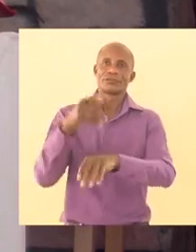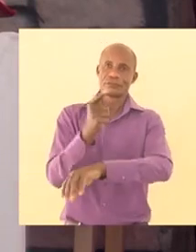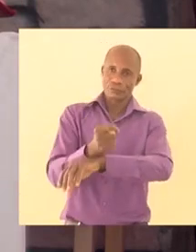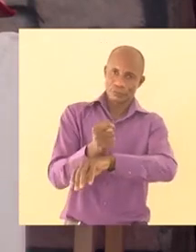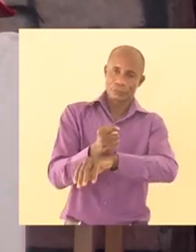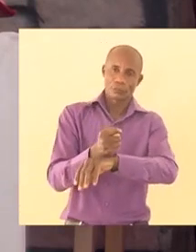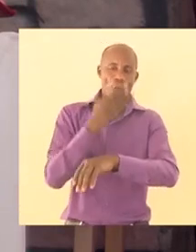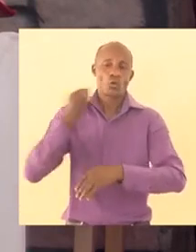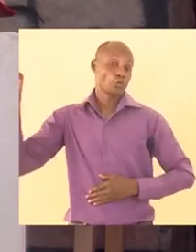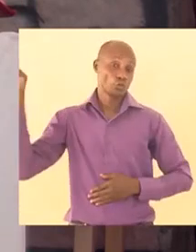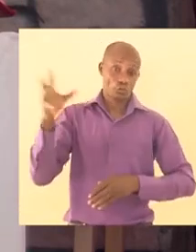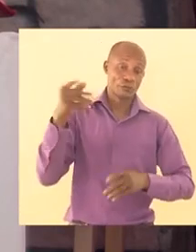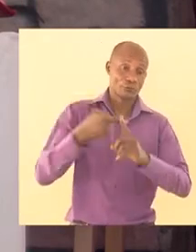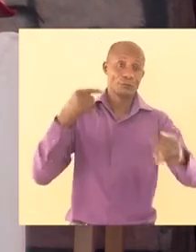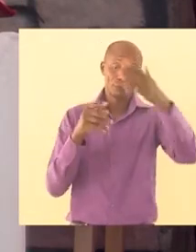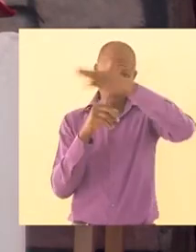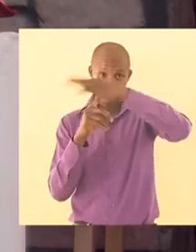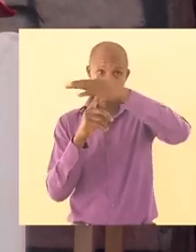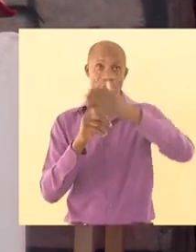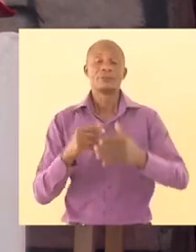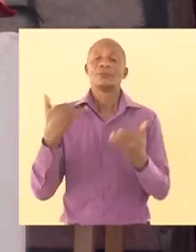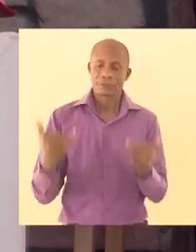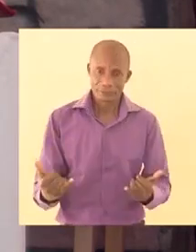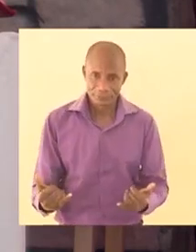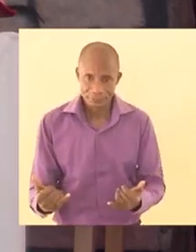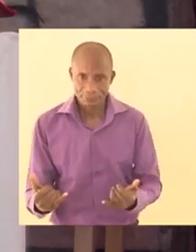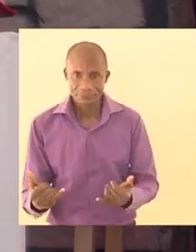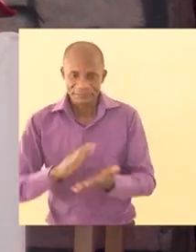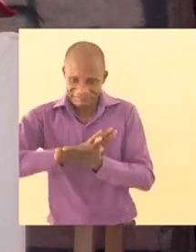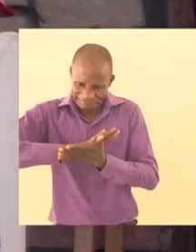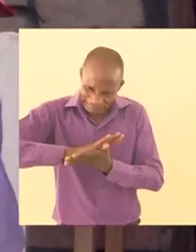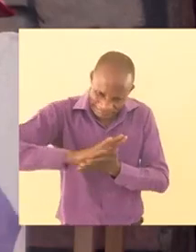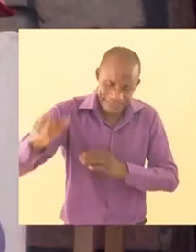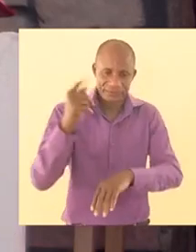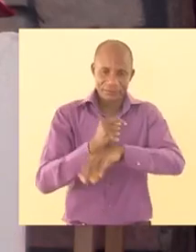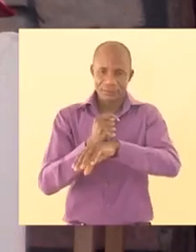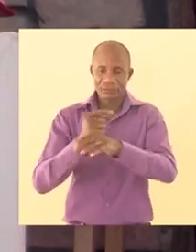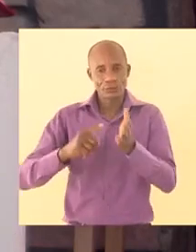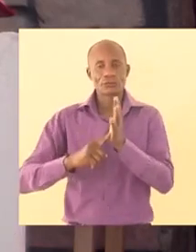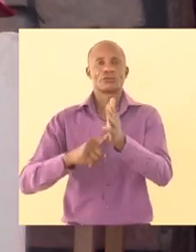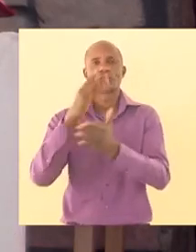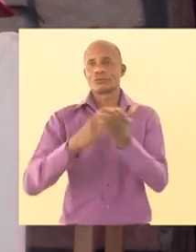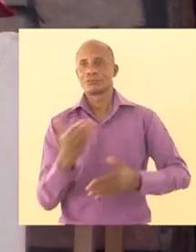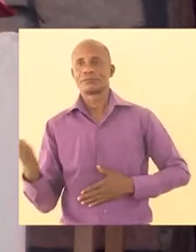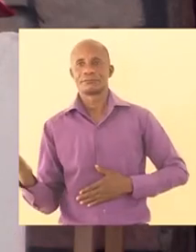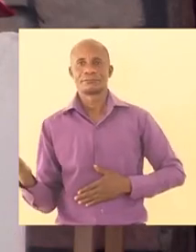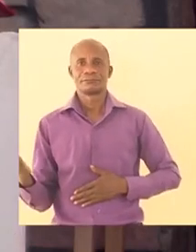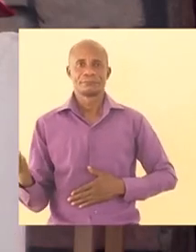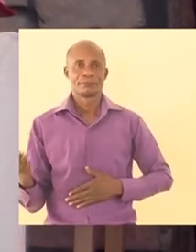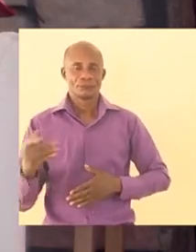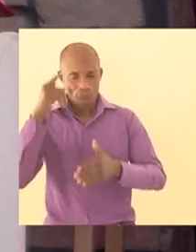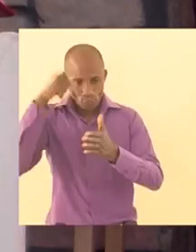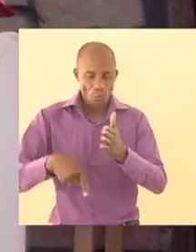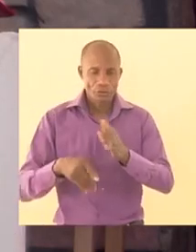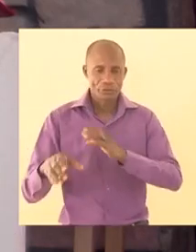killed in the temple. He was thrown from the pinnacle of the temple. Now, The cleansing of the temple indicates something. And we'll do this quickly.